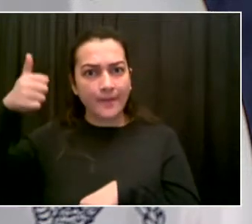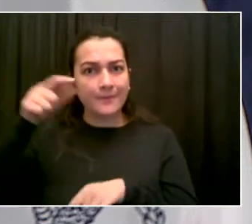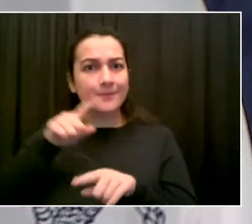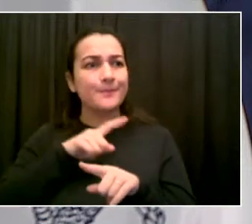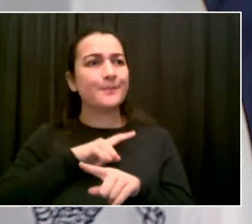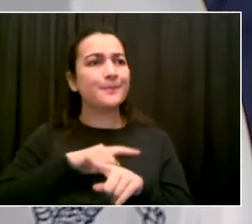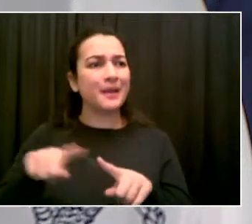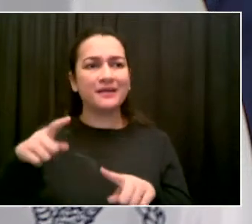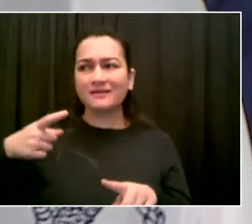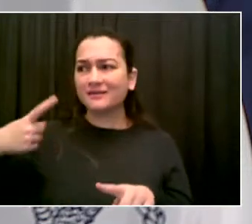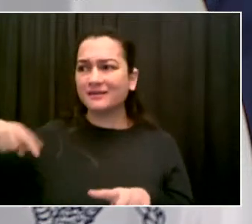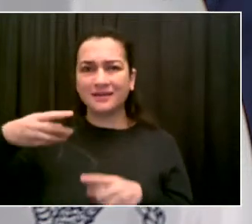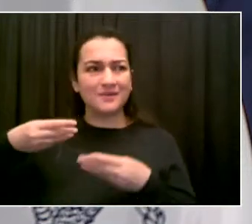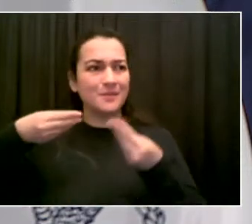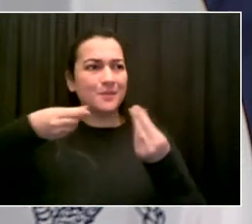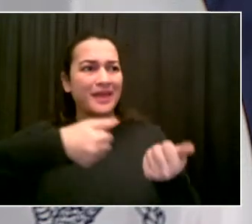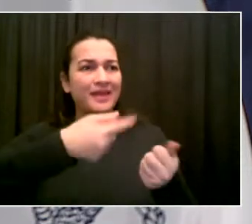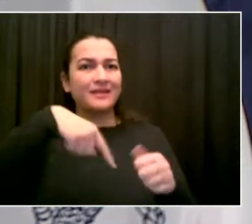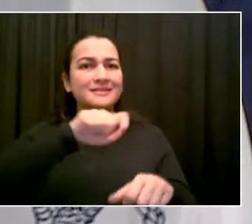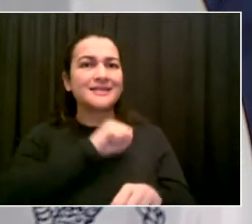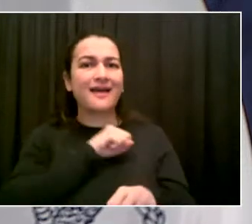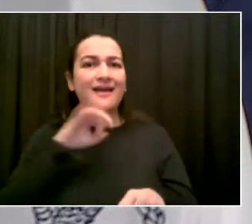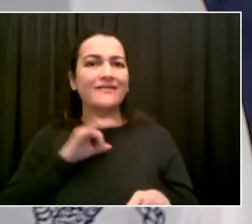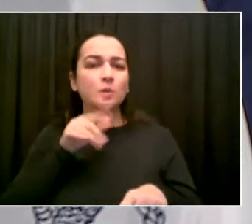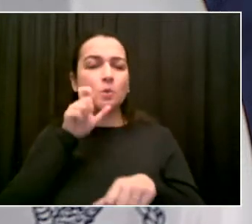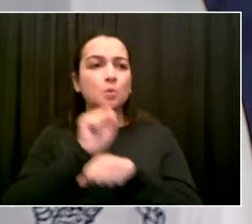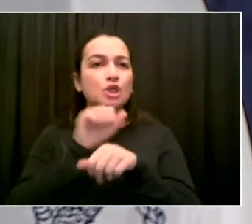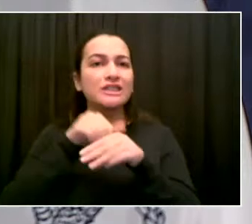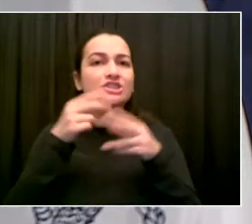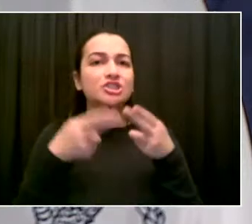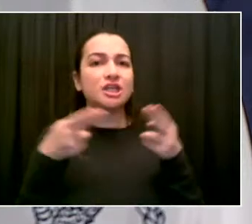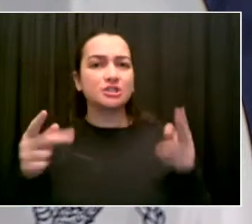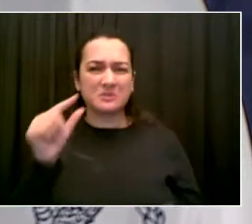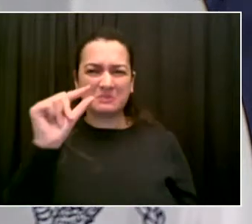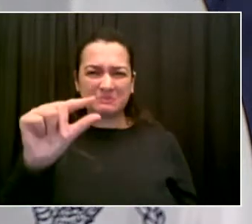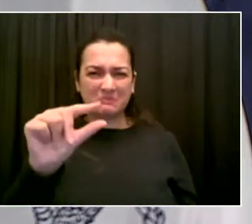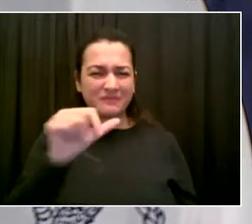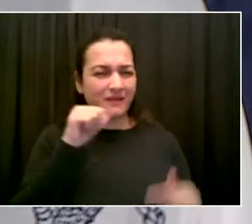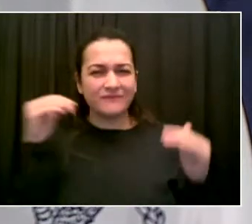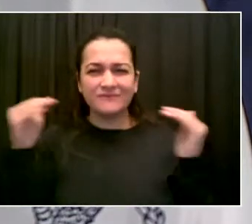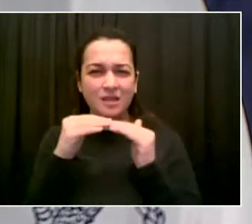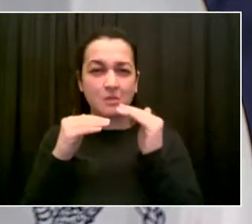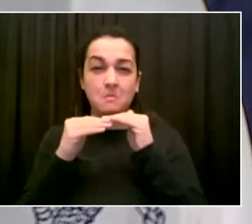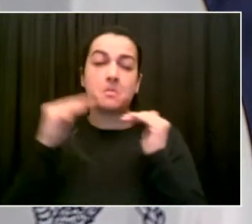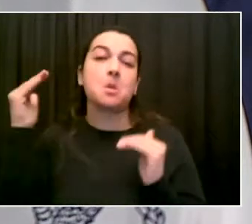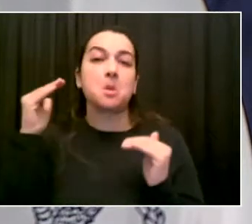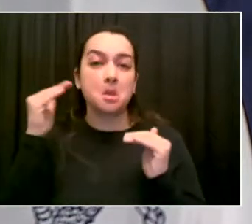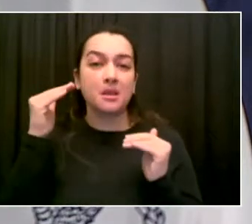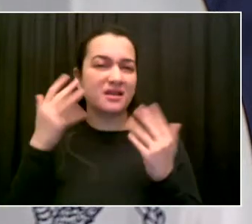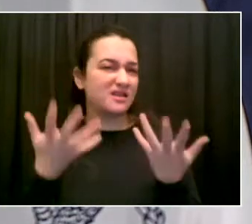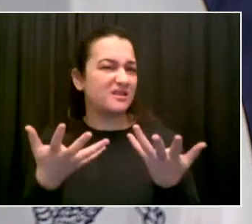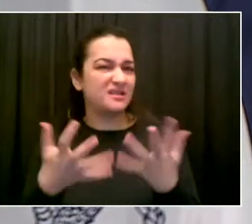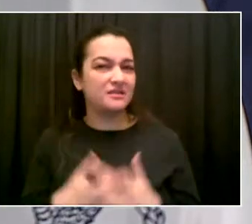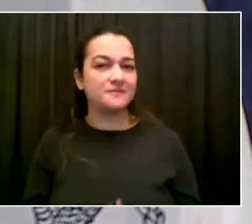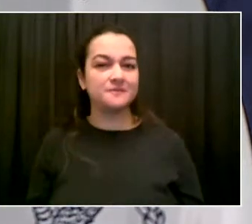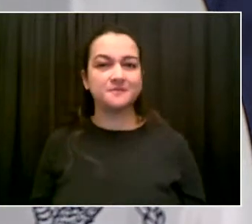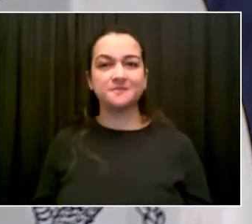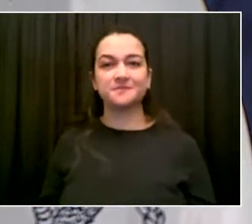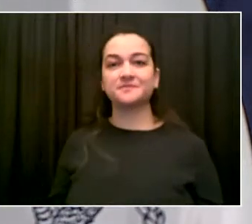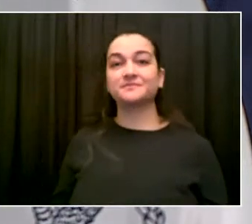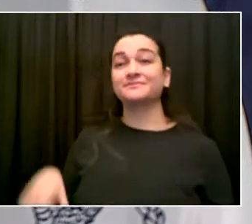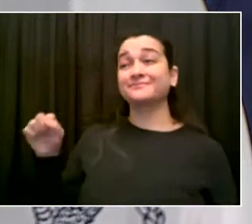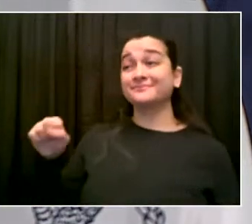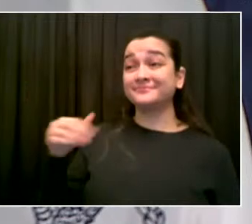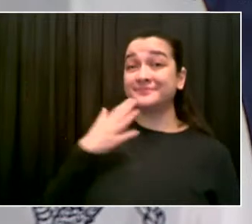Dan, it's a really good question, and the folks who work in our homeless shelters do incredibly important work, and obviously this is one of the most